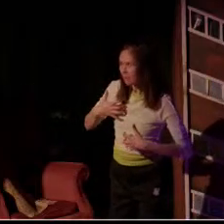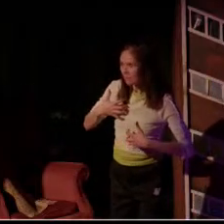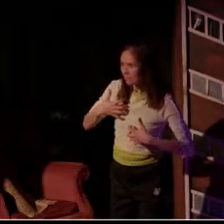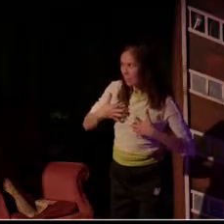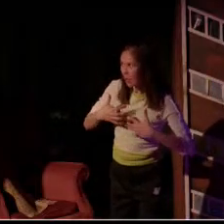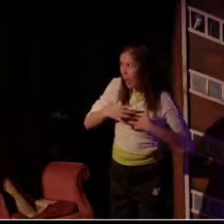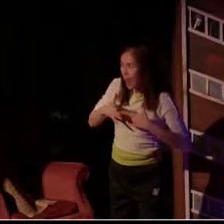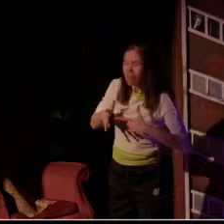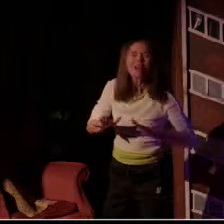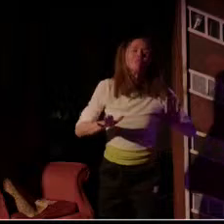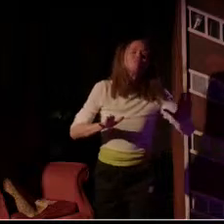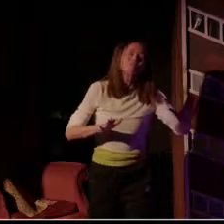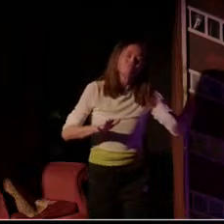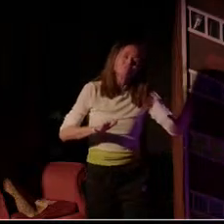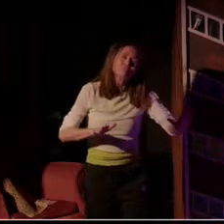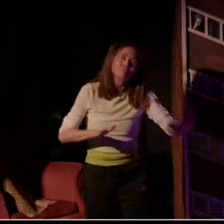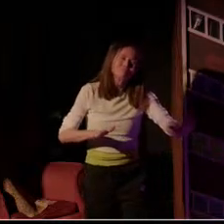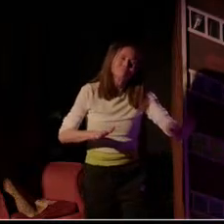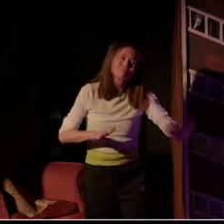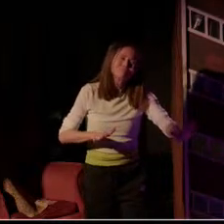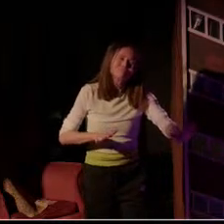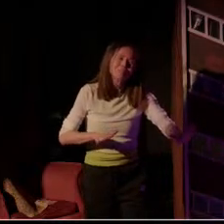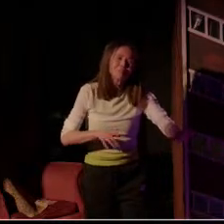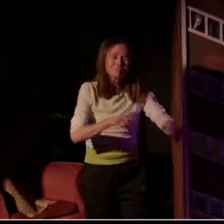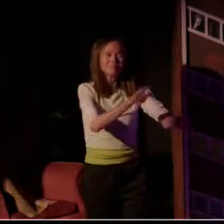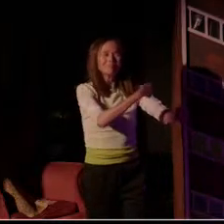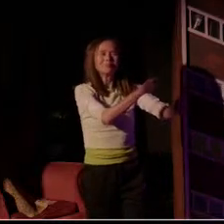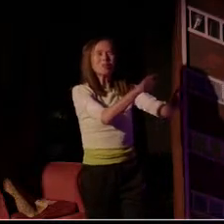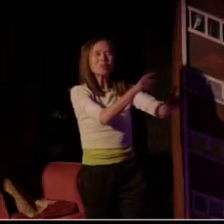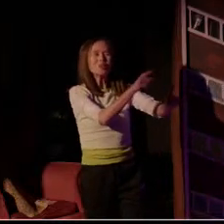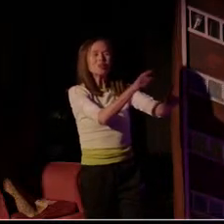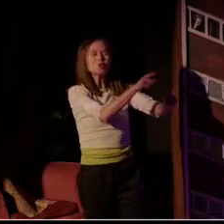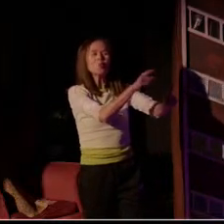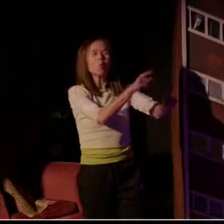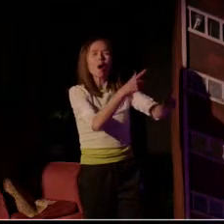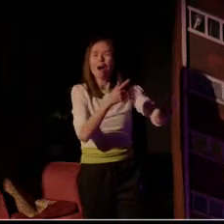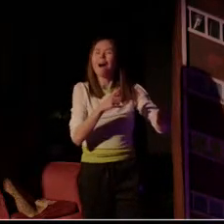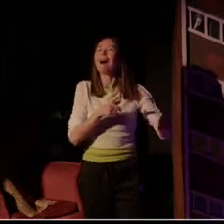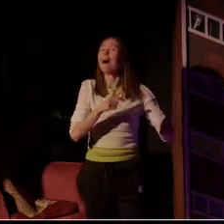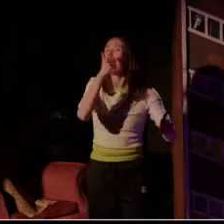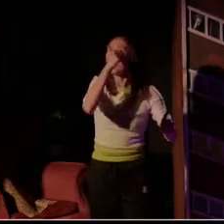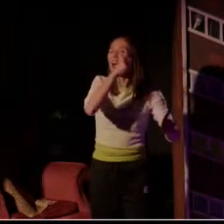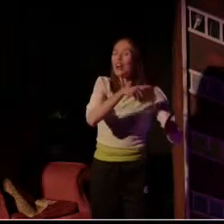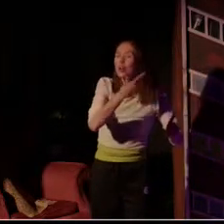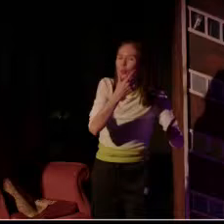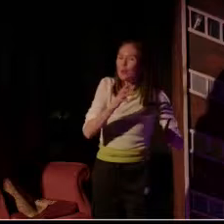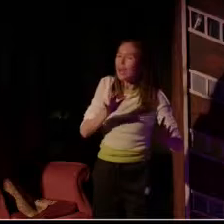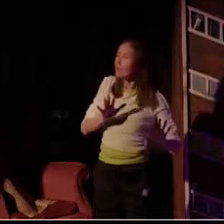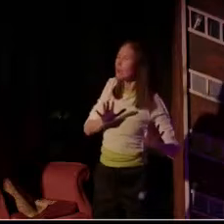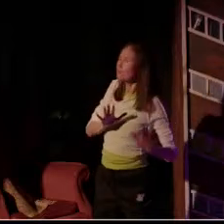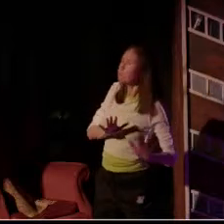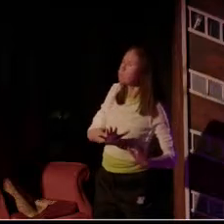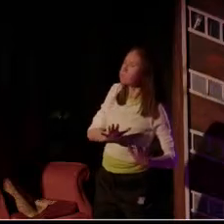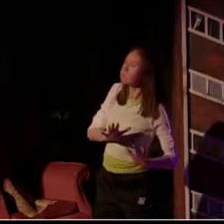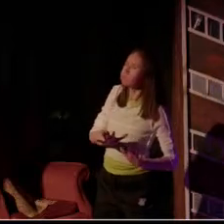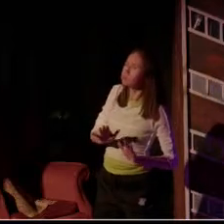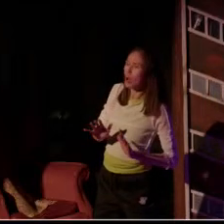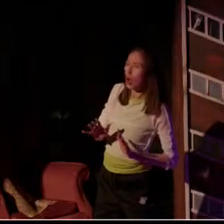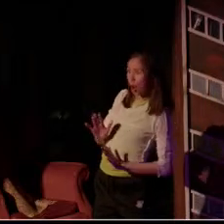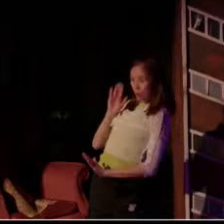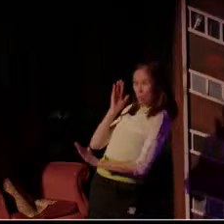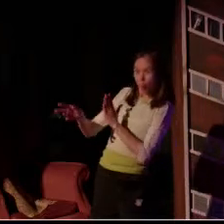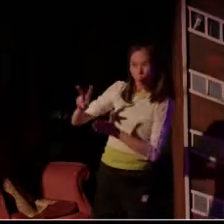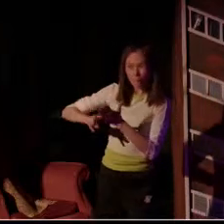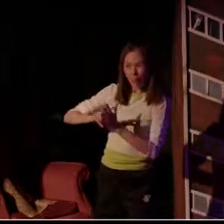I cannot pity that you lack an education, for you are teacher to the teachers. Sir, for this I'll blush you my